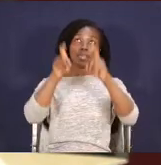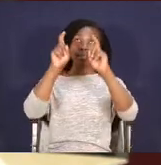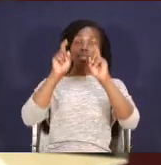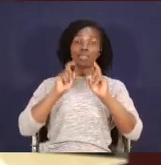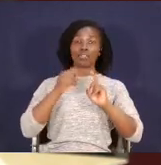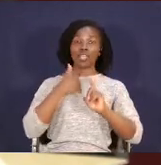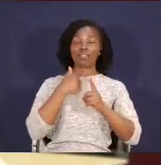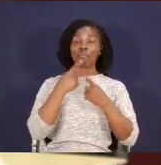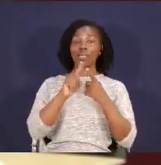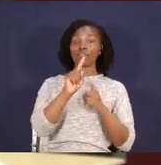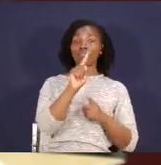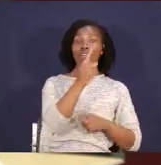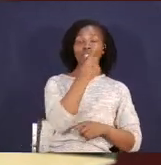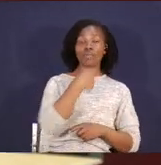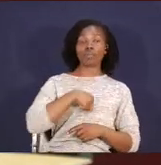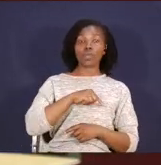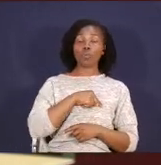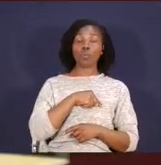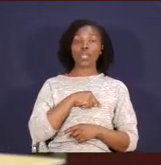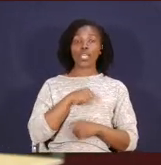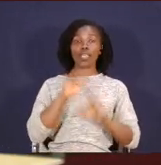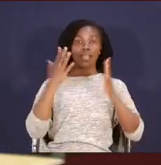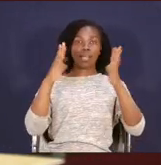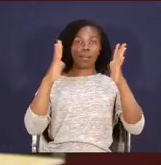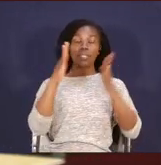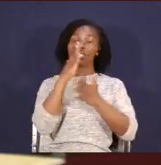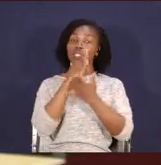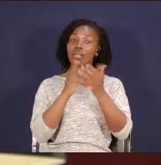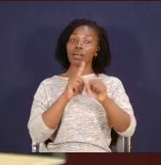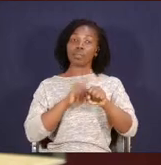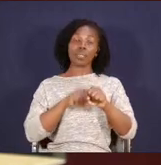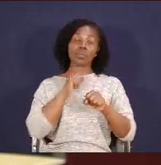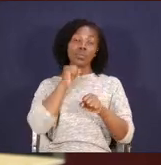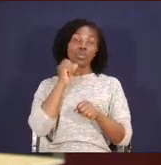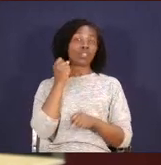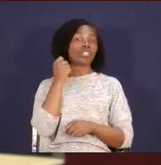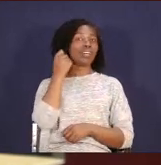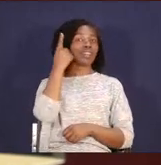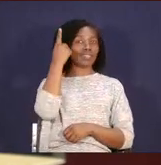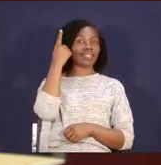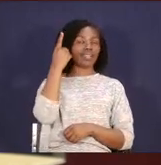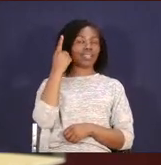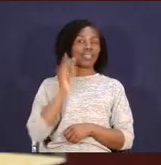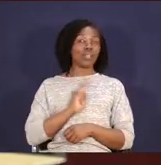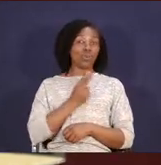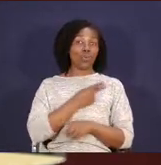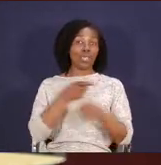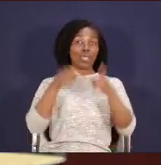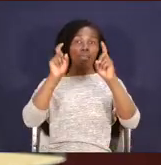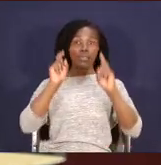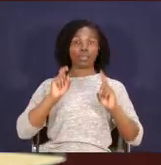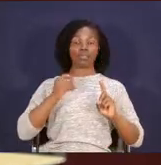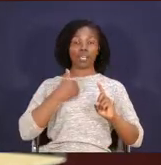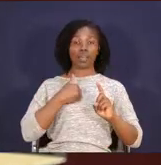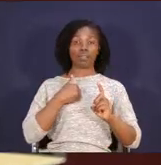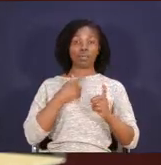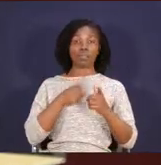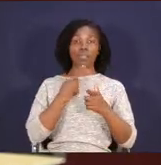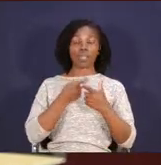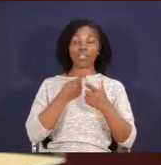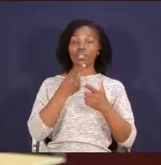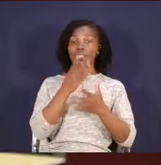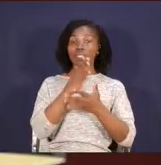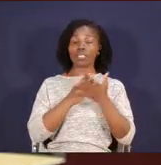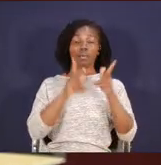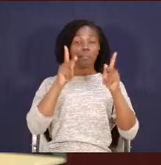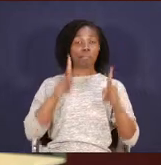to appreciate, sometimes we don't open our eyes to see and acknowledge that we are gifted. And you will find that a lot of